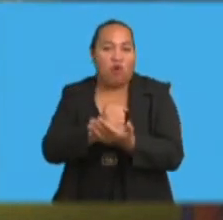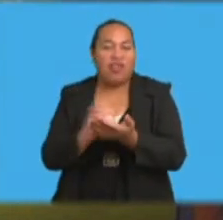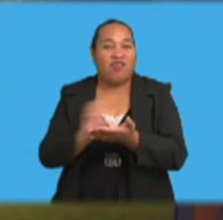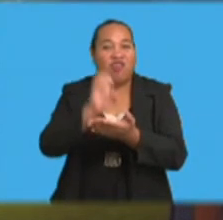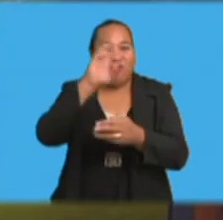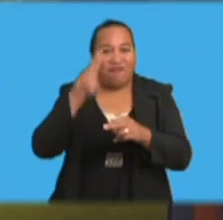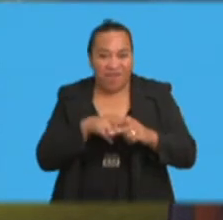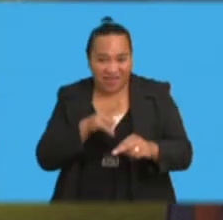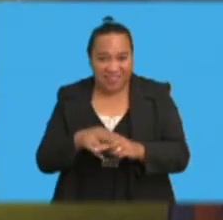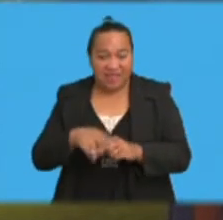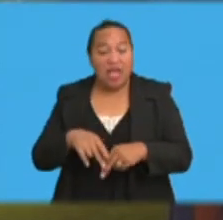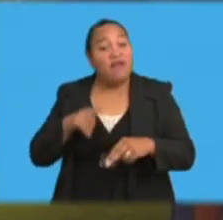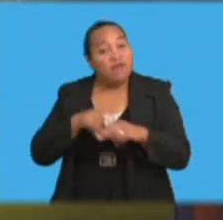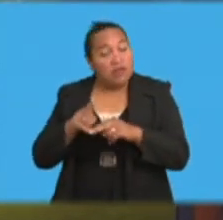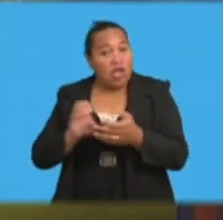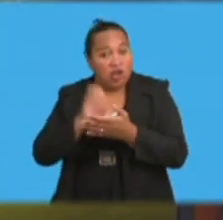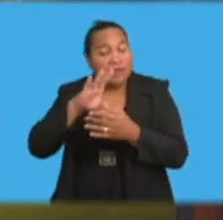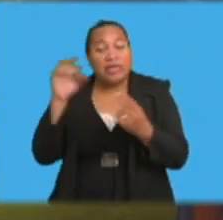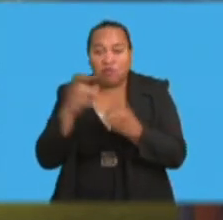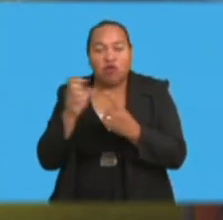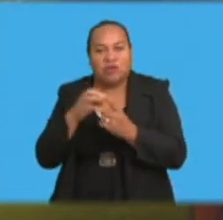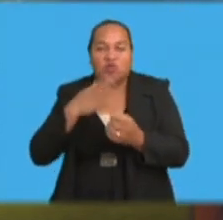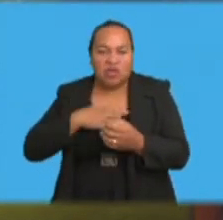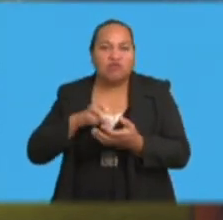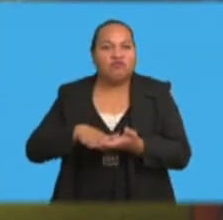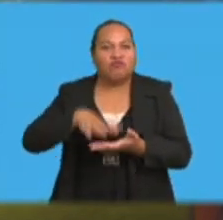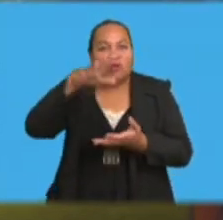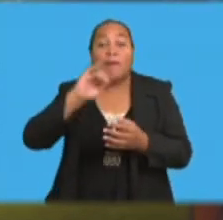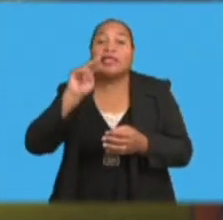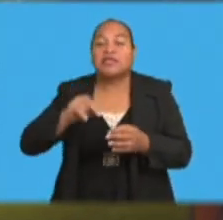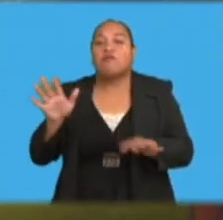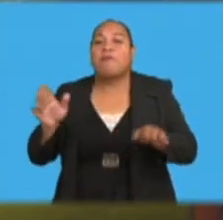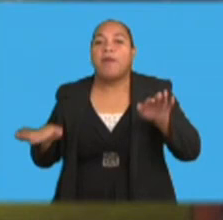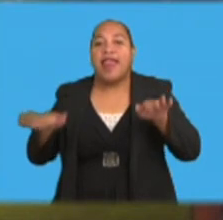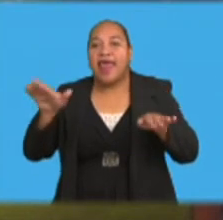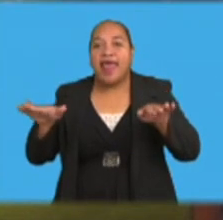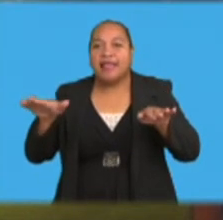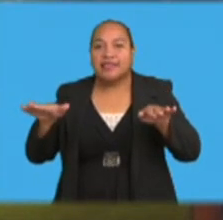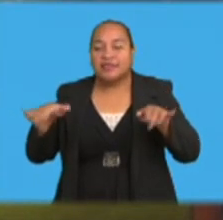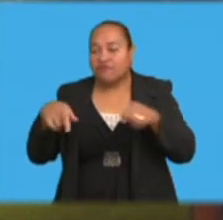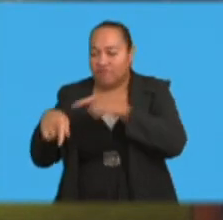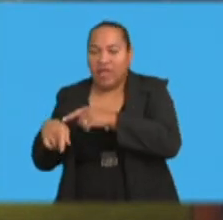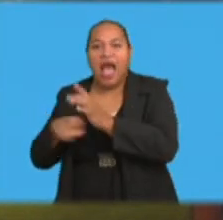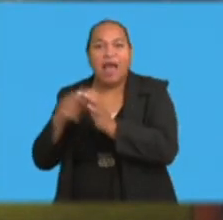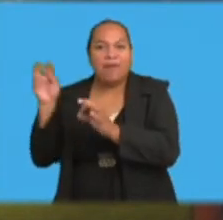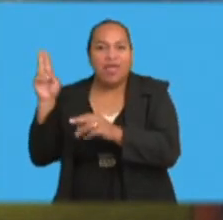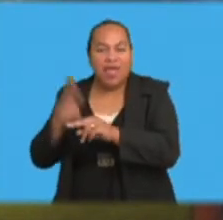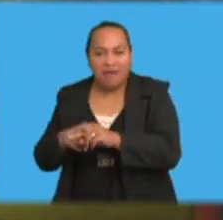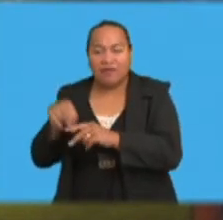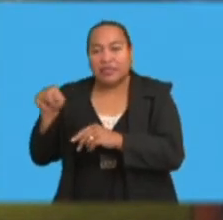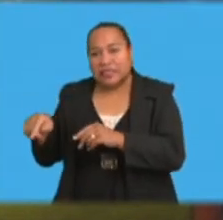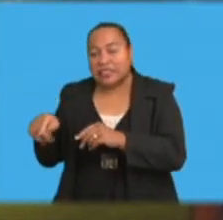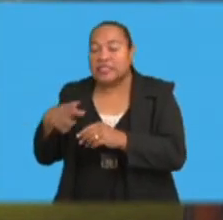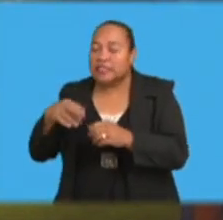like Fiji, where it is important that the promotion of growth needs to be balanced with stability, the RBF will continue to be vigilant in the